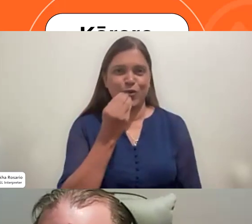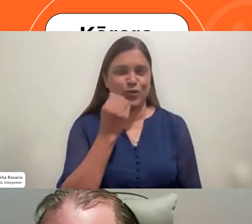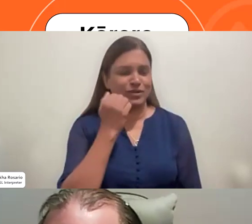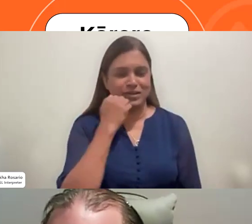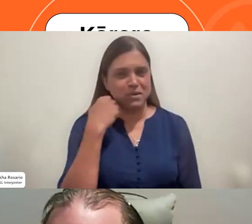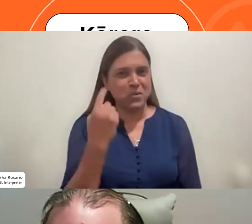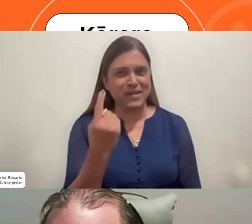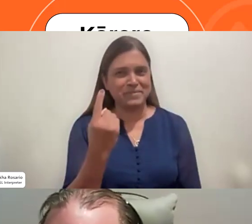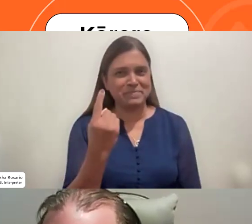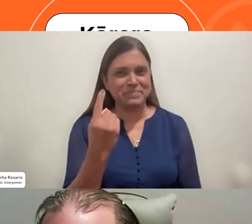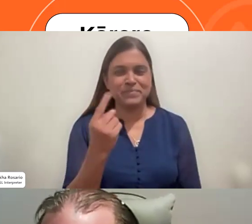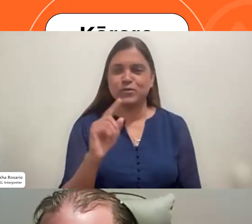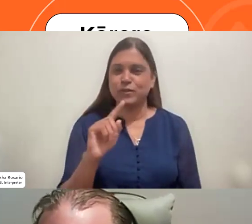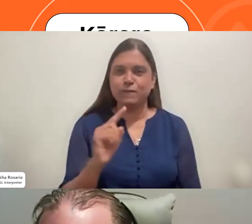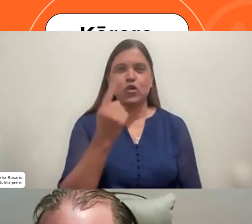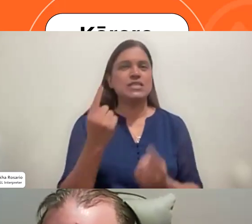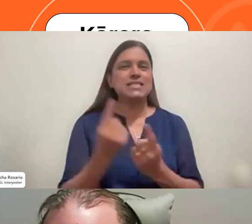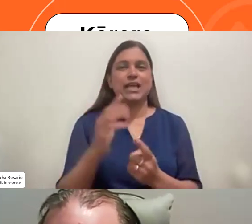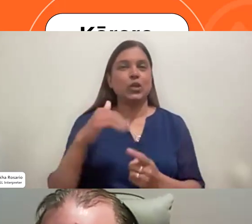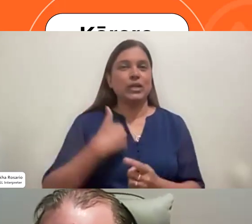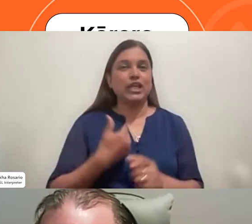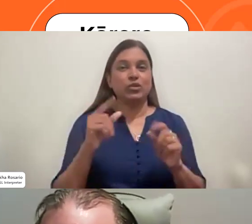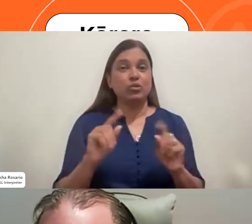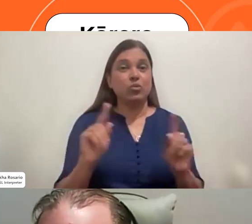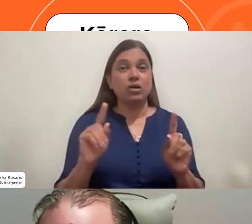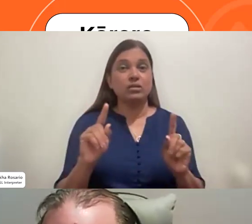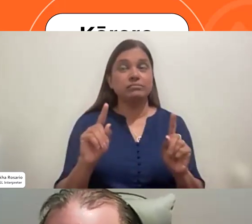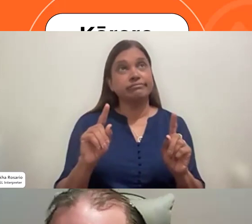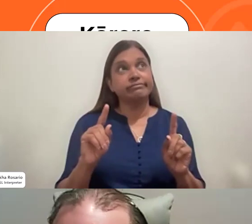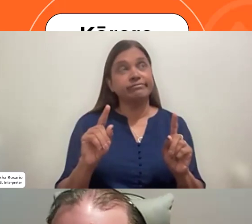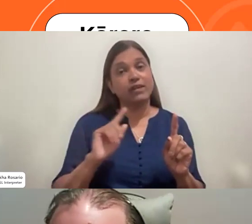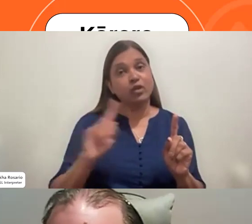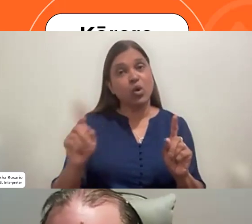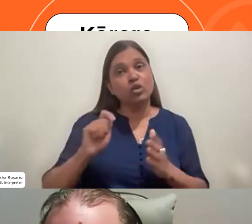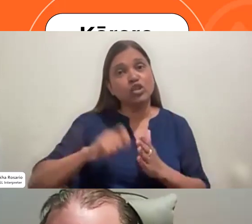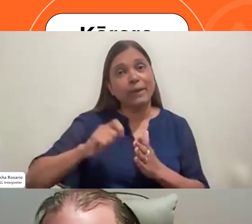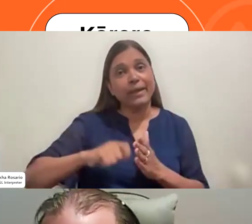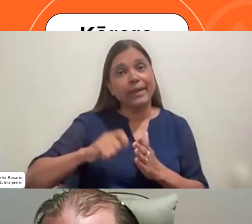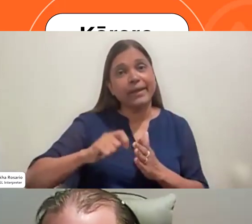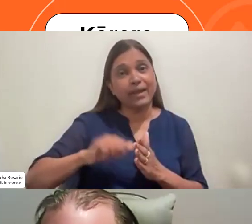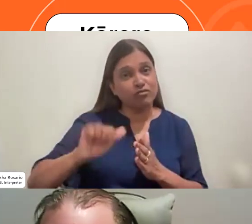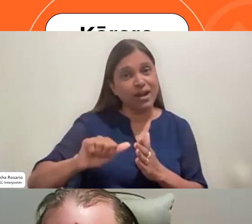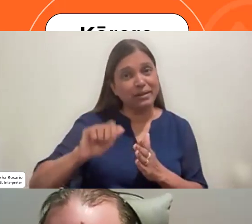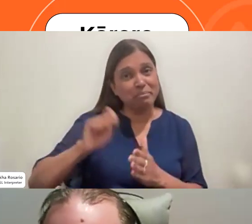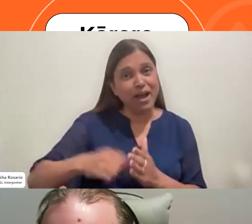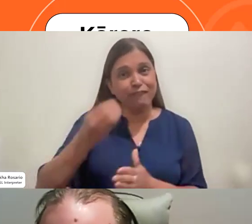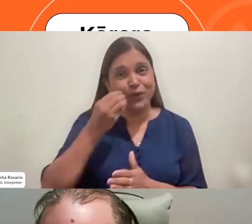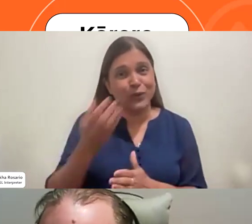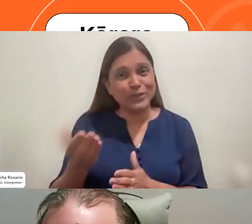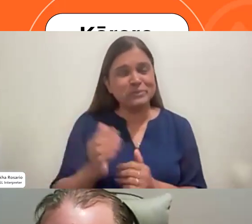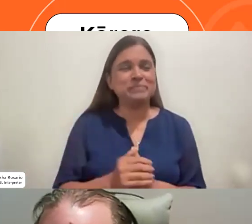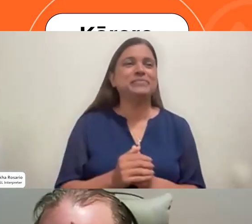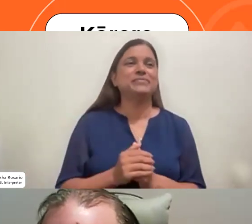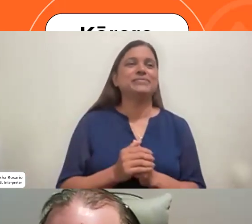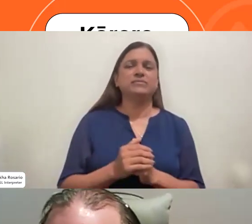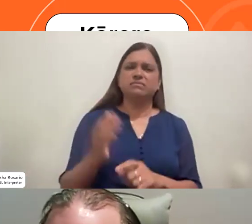thing you would need to do would be to go shopping. So back before all the supermarkets had accessible websites